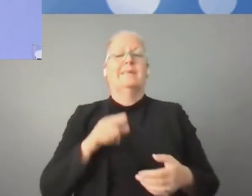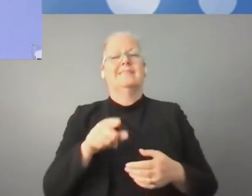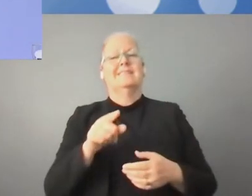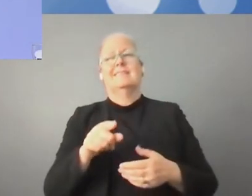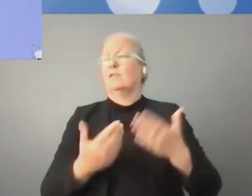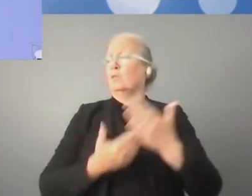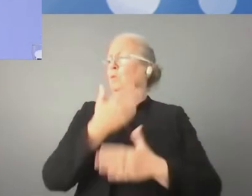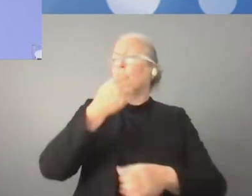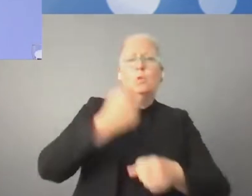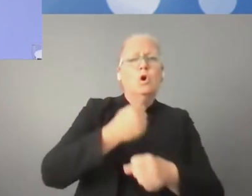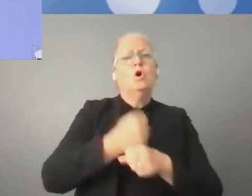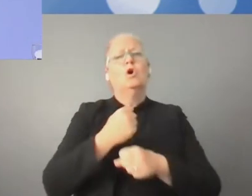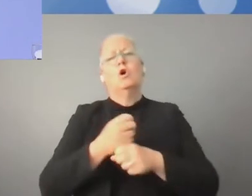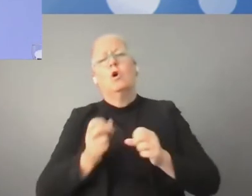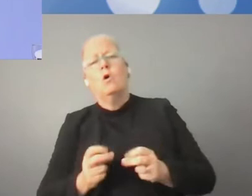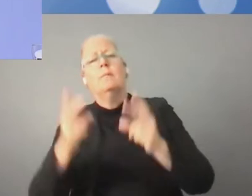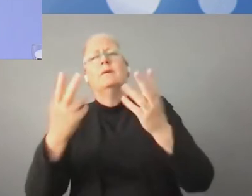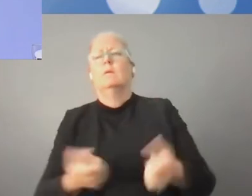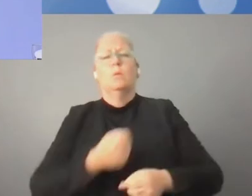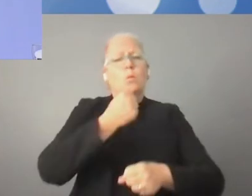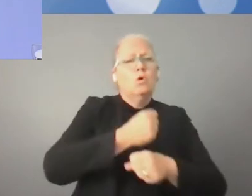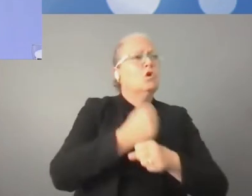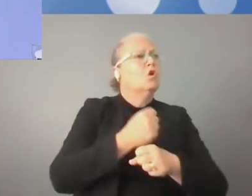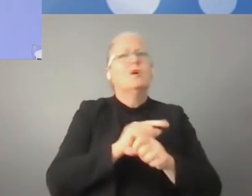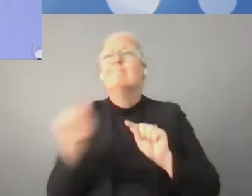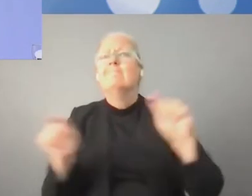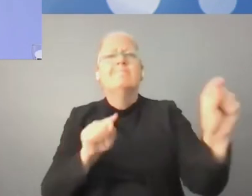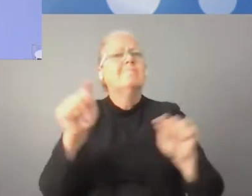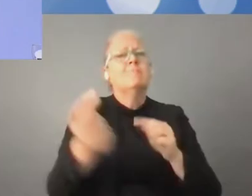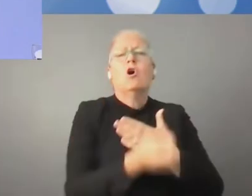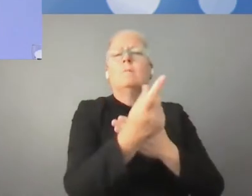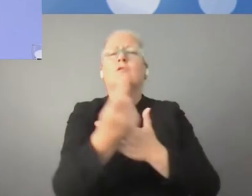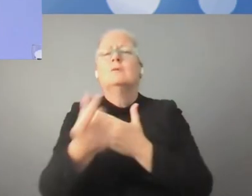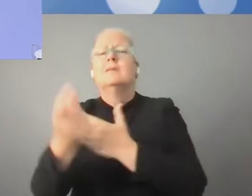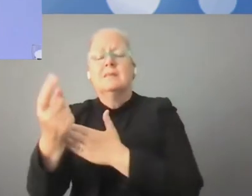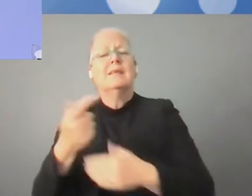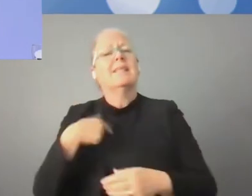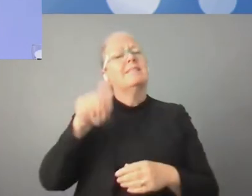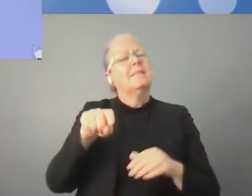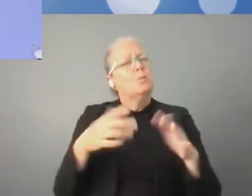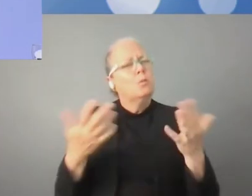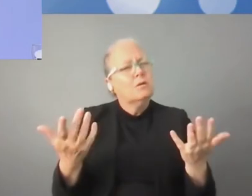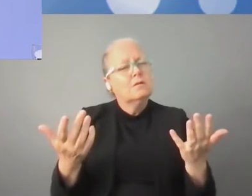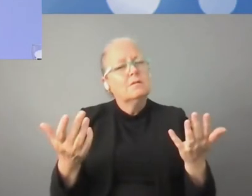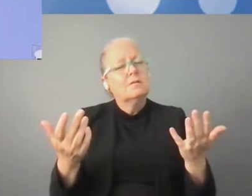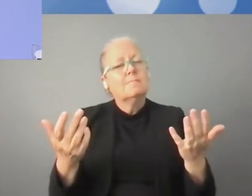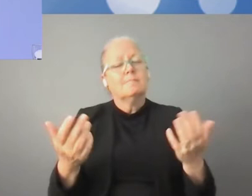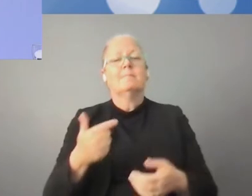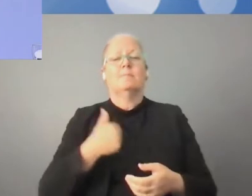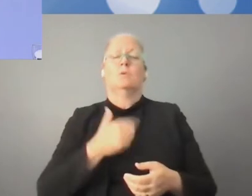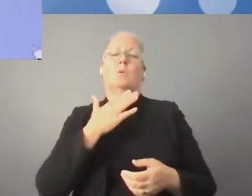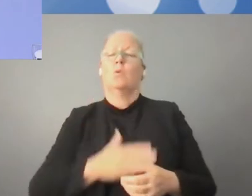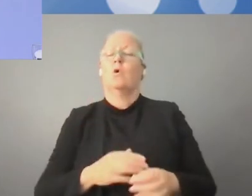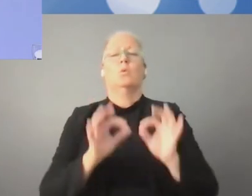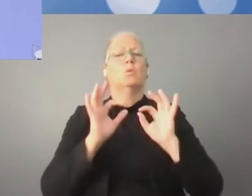and job markets and this kind of things so what do we need we need of course infrastructures we